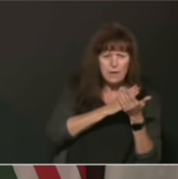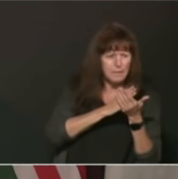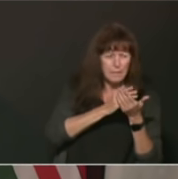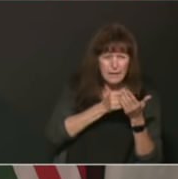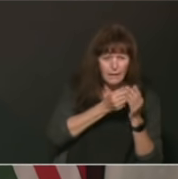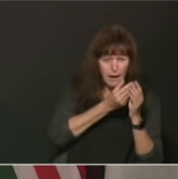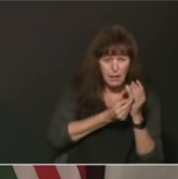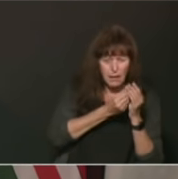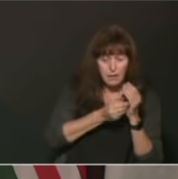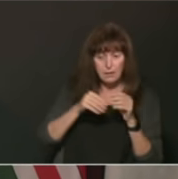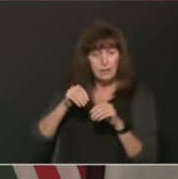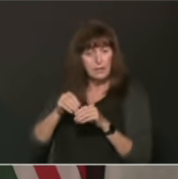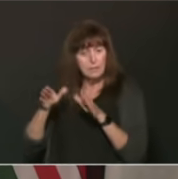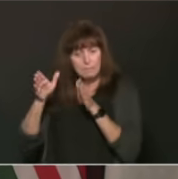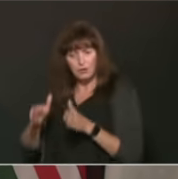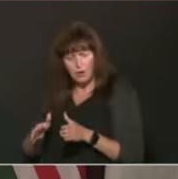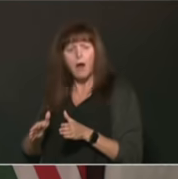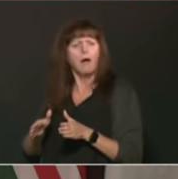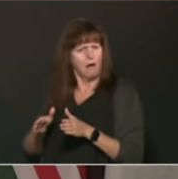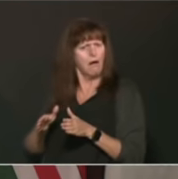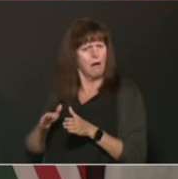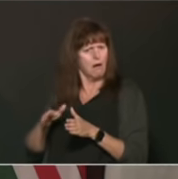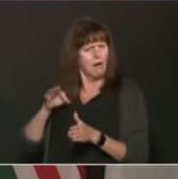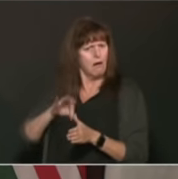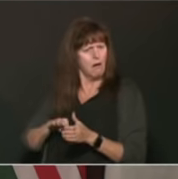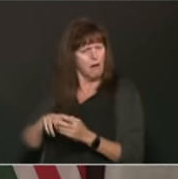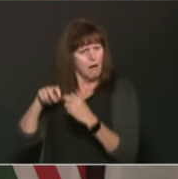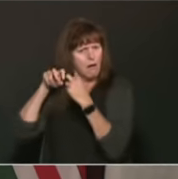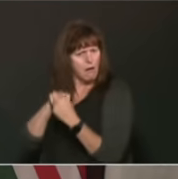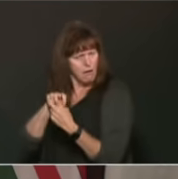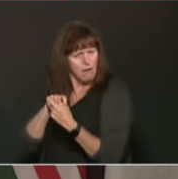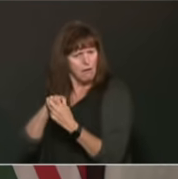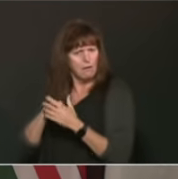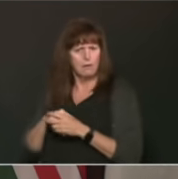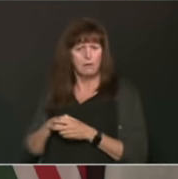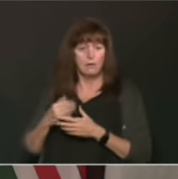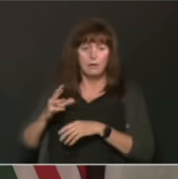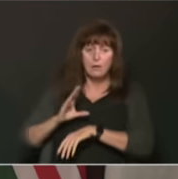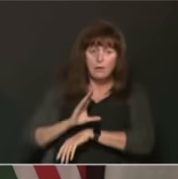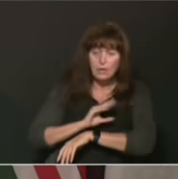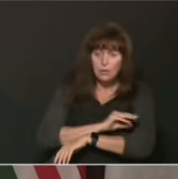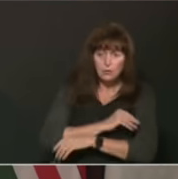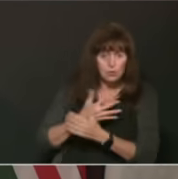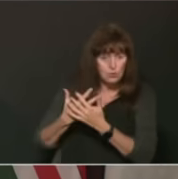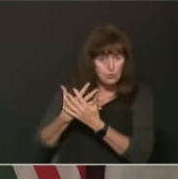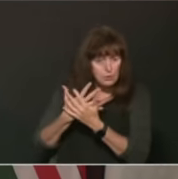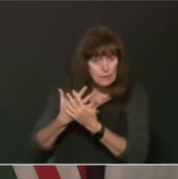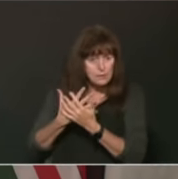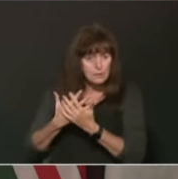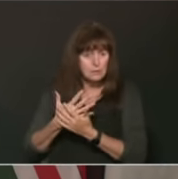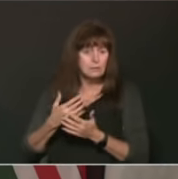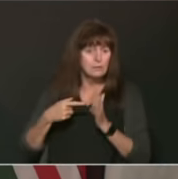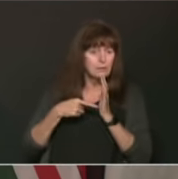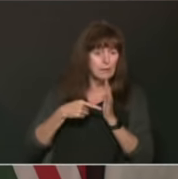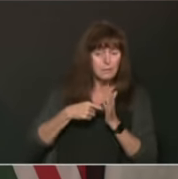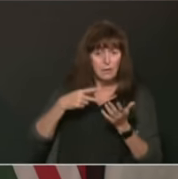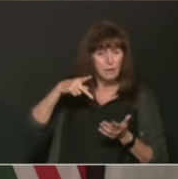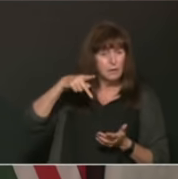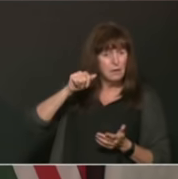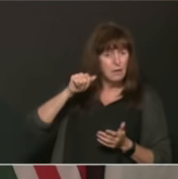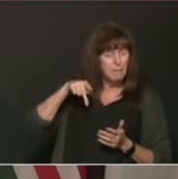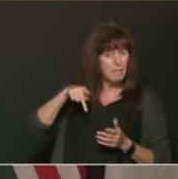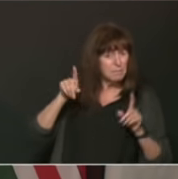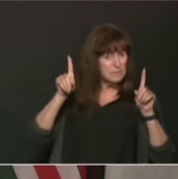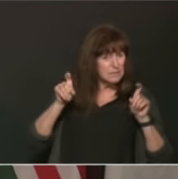for basic cancer screening such as pap smears, all of that needs to get done in person. And we don't need